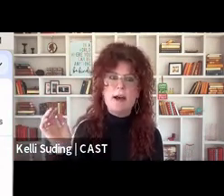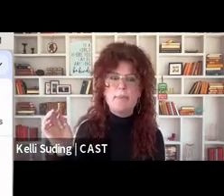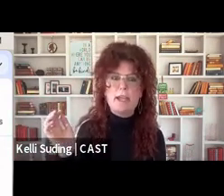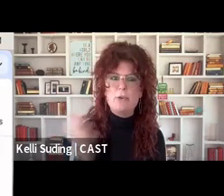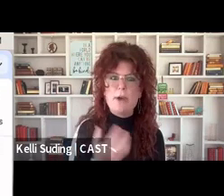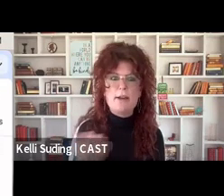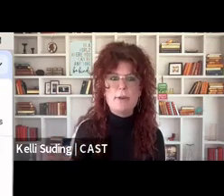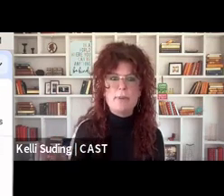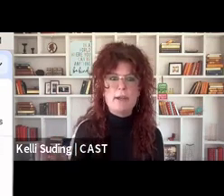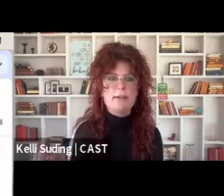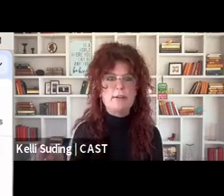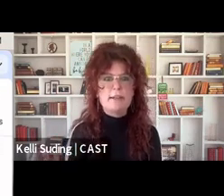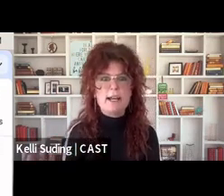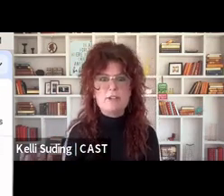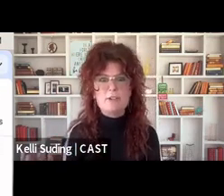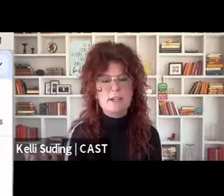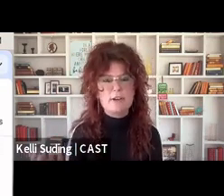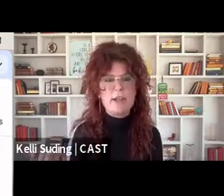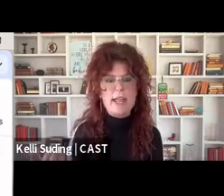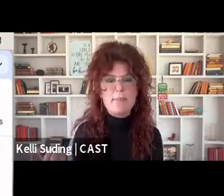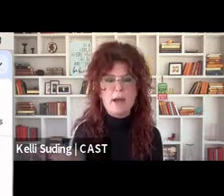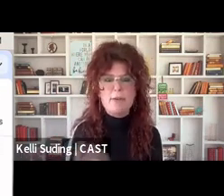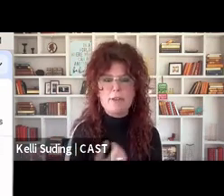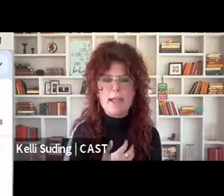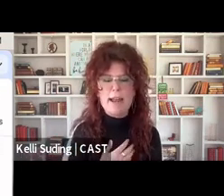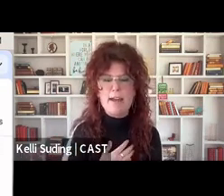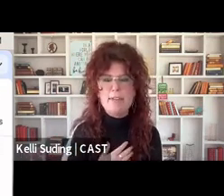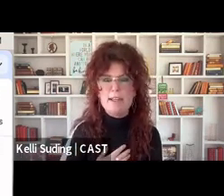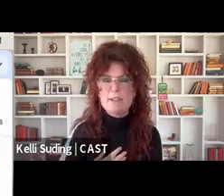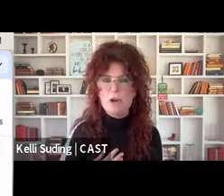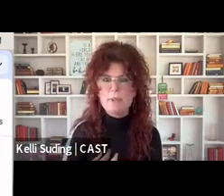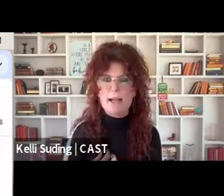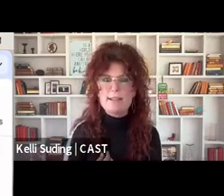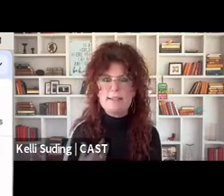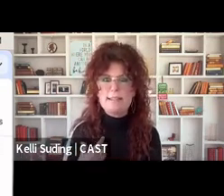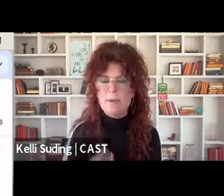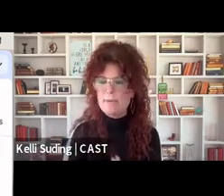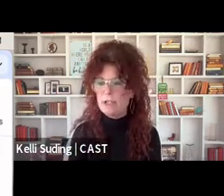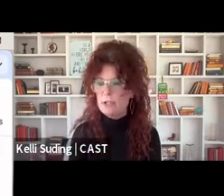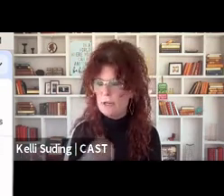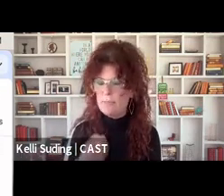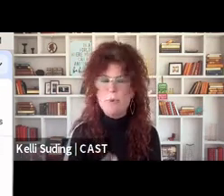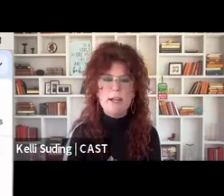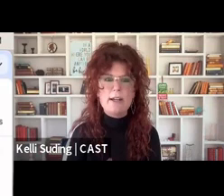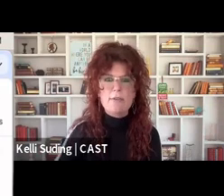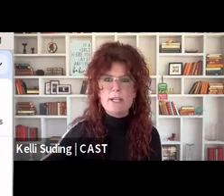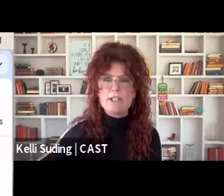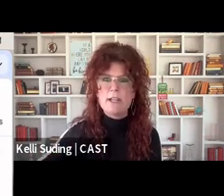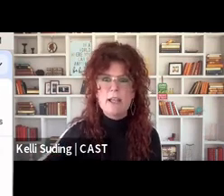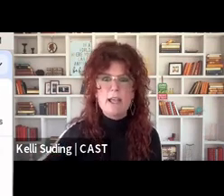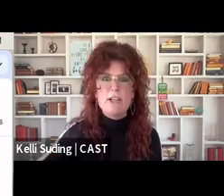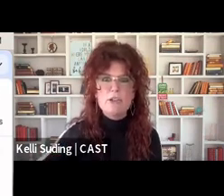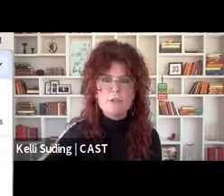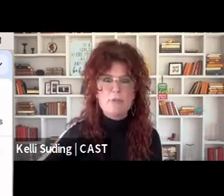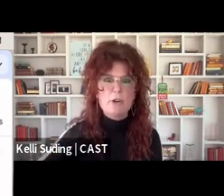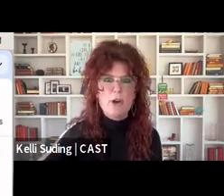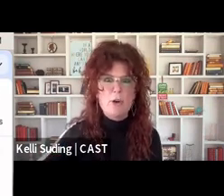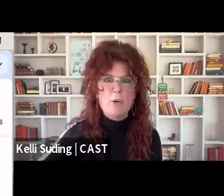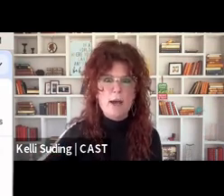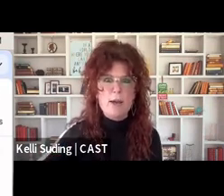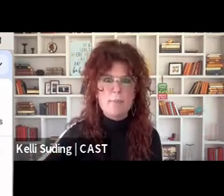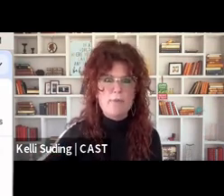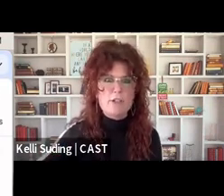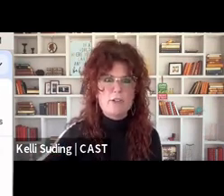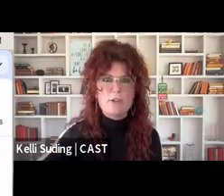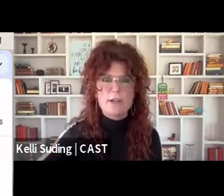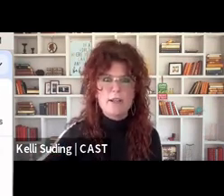in that you got it from the National Center on AIM. Other than that, everything is open license. However, you want to pull that information and use it for your